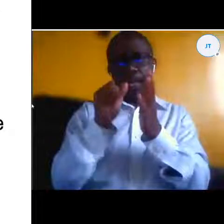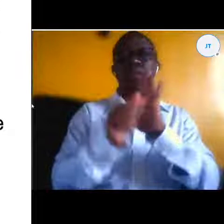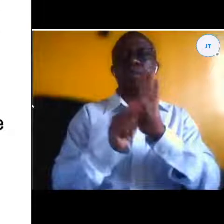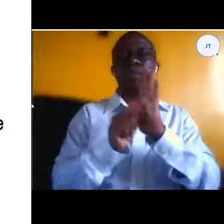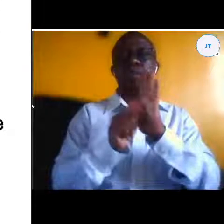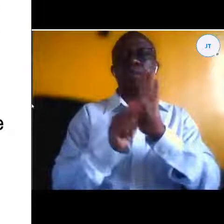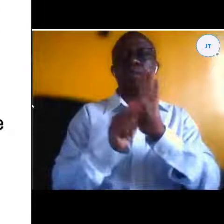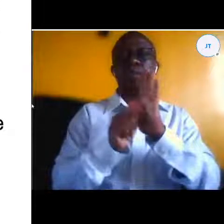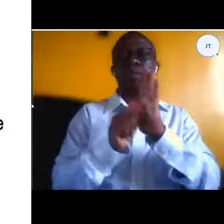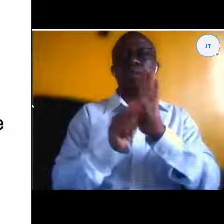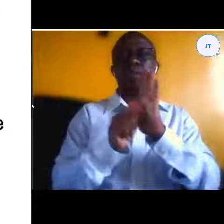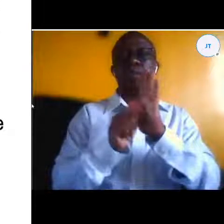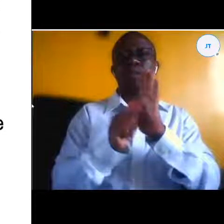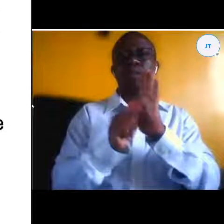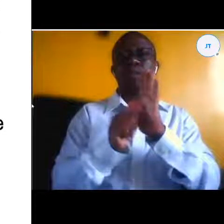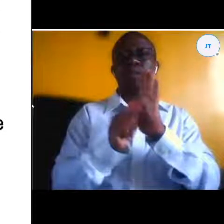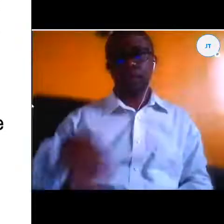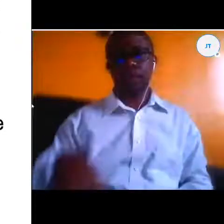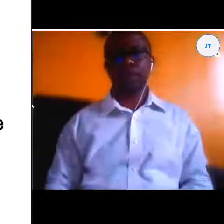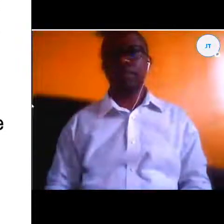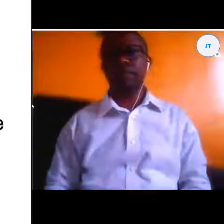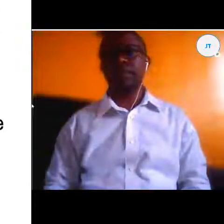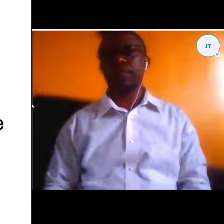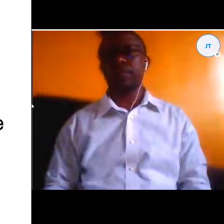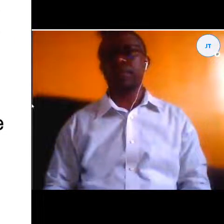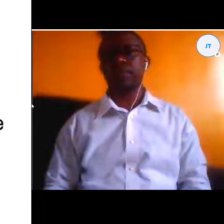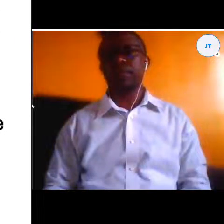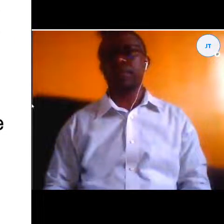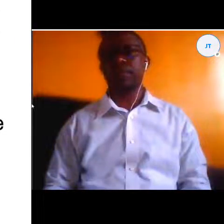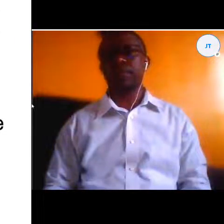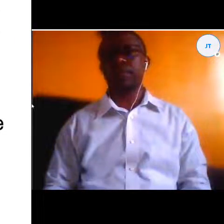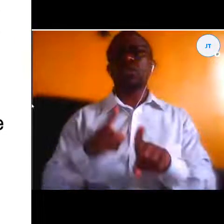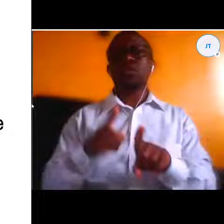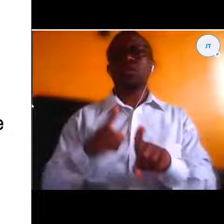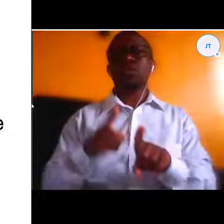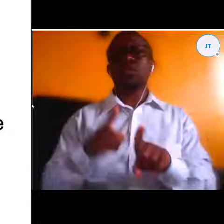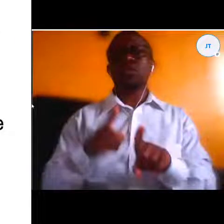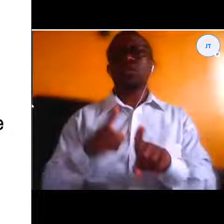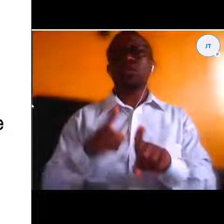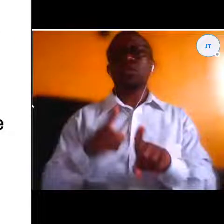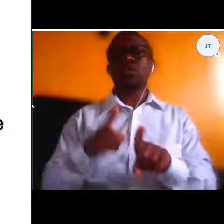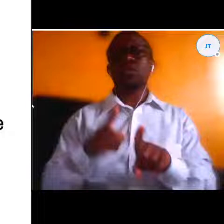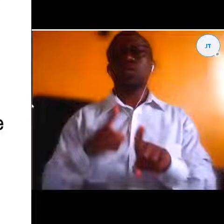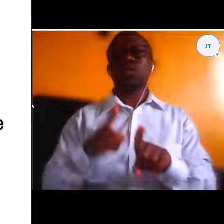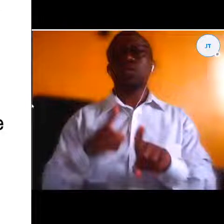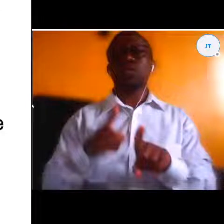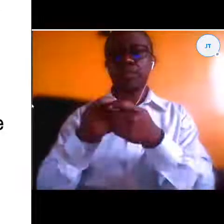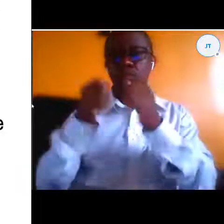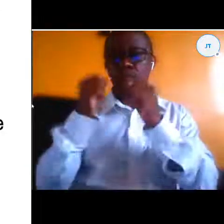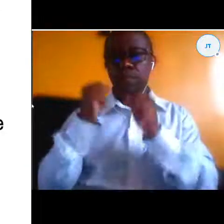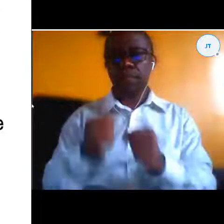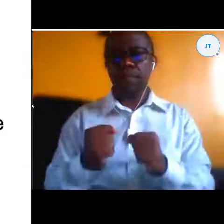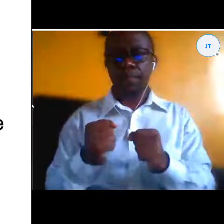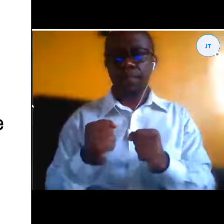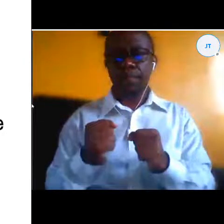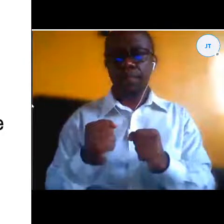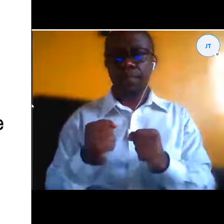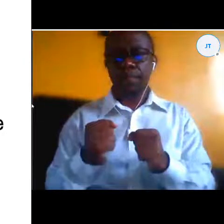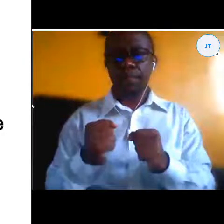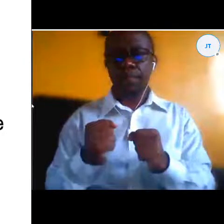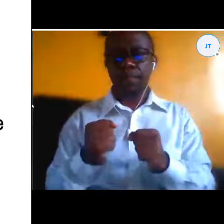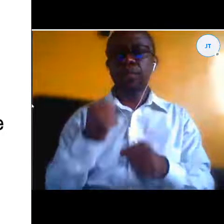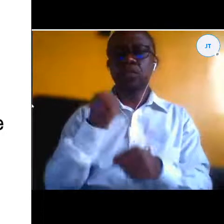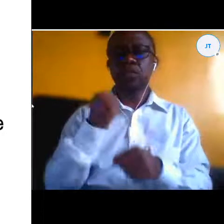policy. And as a sector, while we are doing all that we are doing, we really need to leave